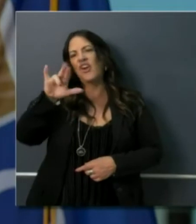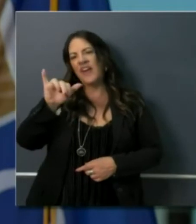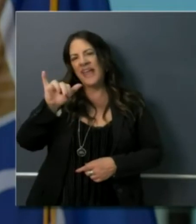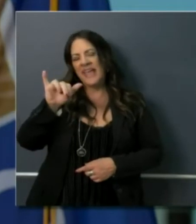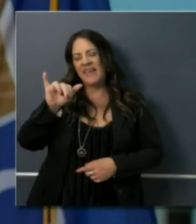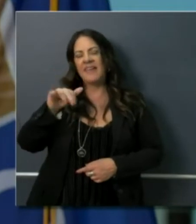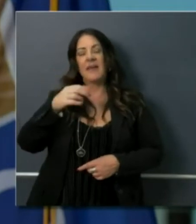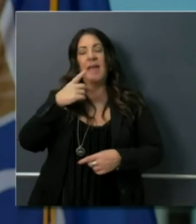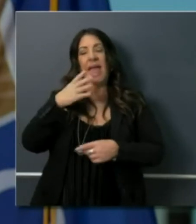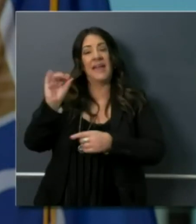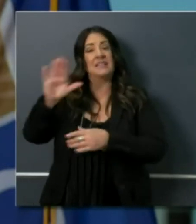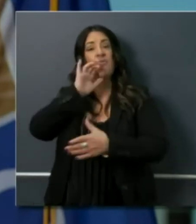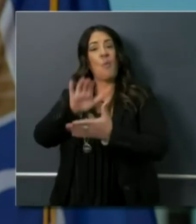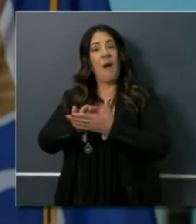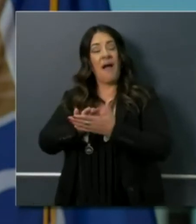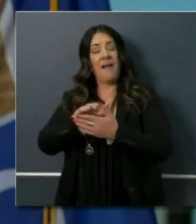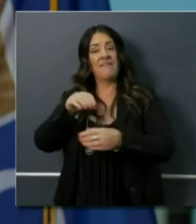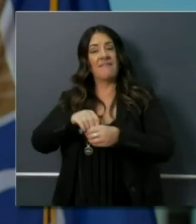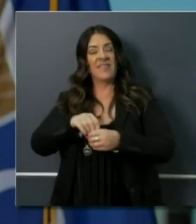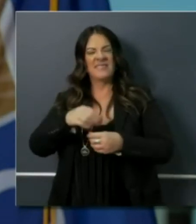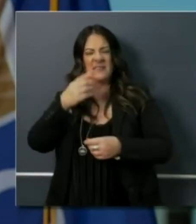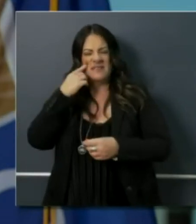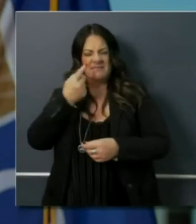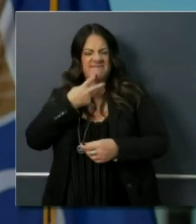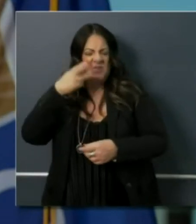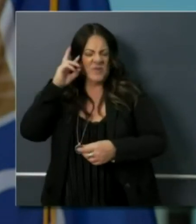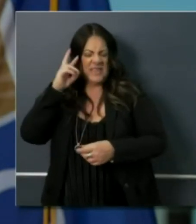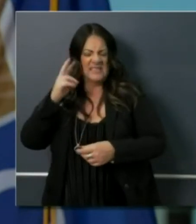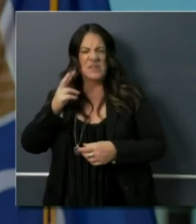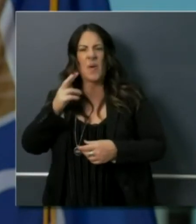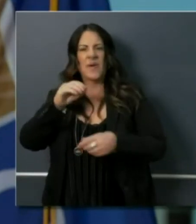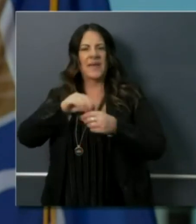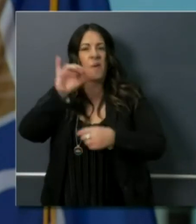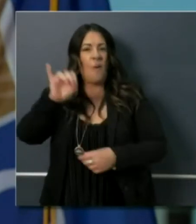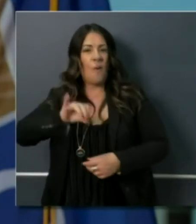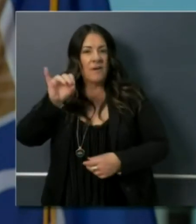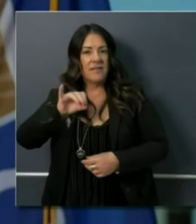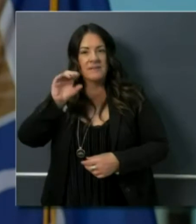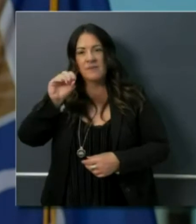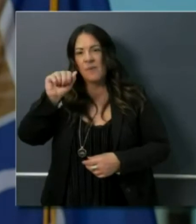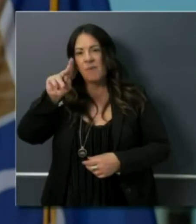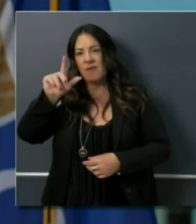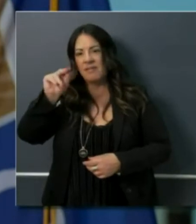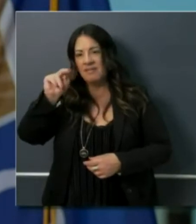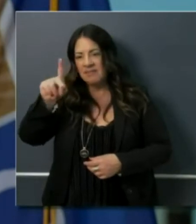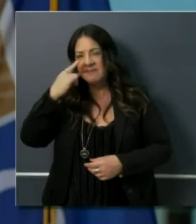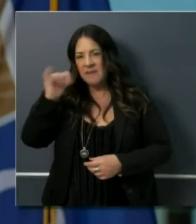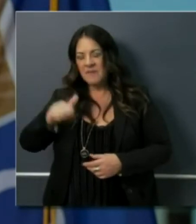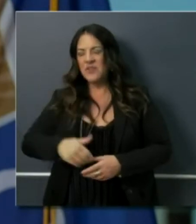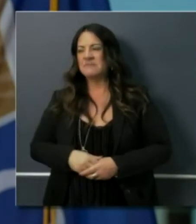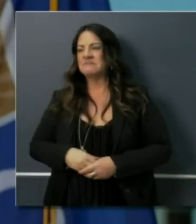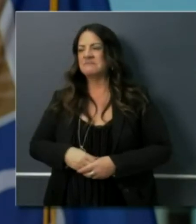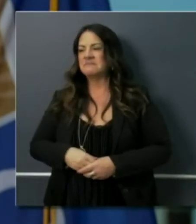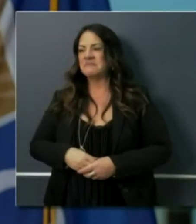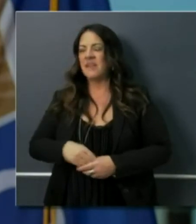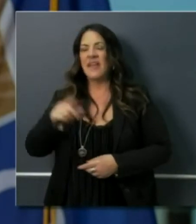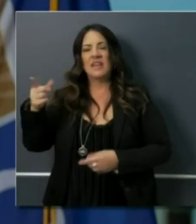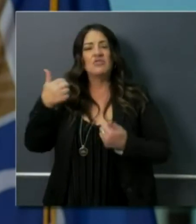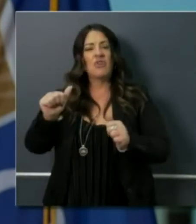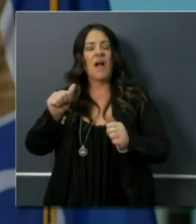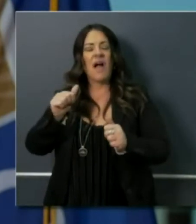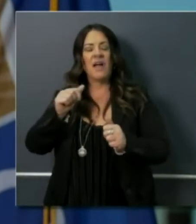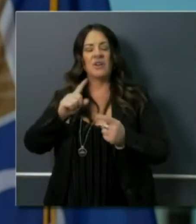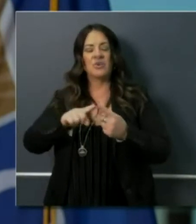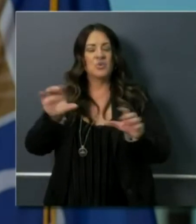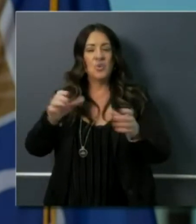Oakland, California. A few days ago, got attention, deservedly got attention for trying to do two things at once: